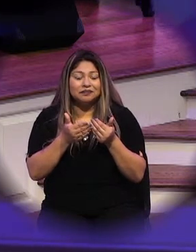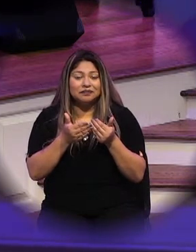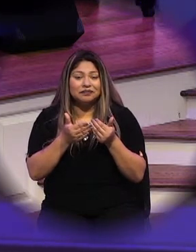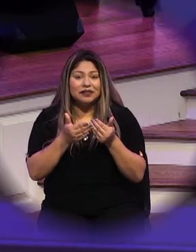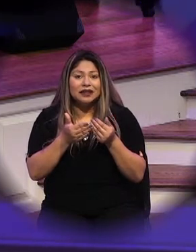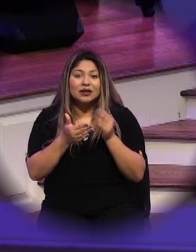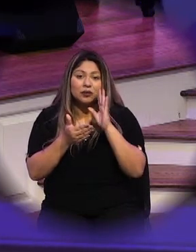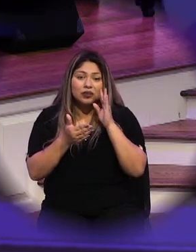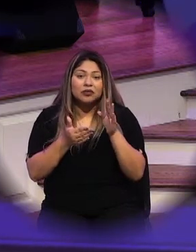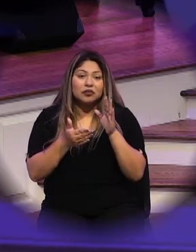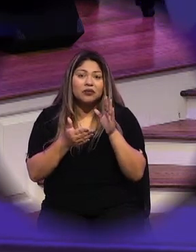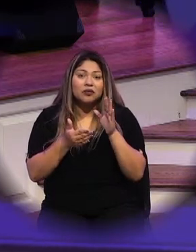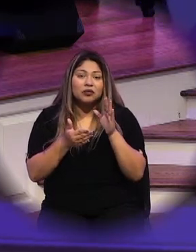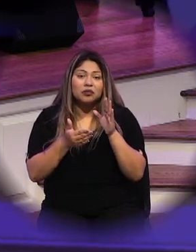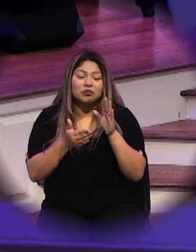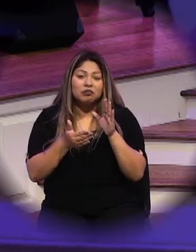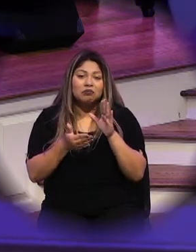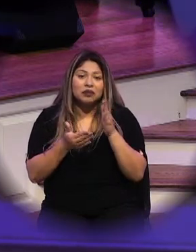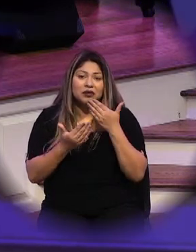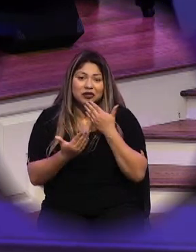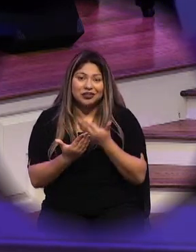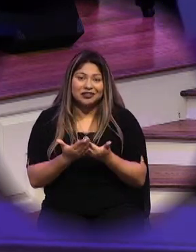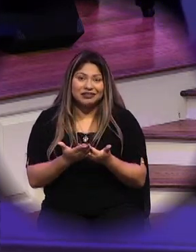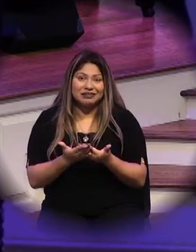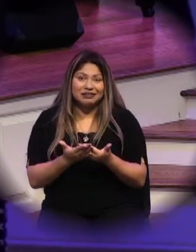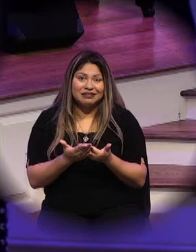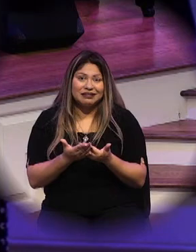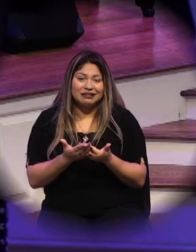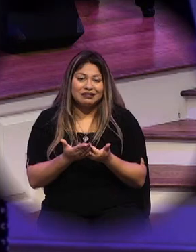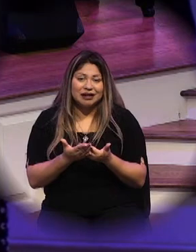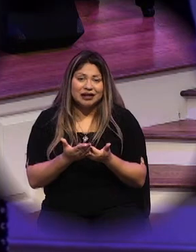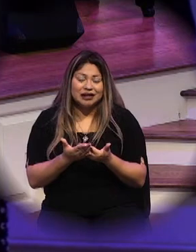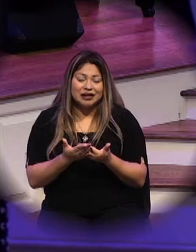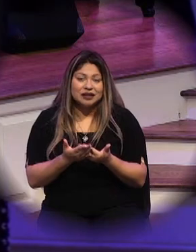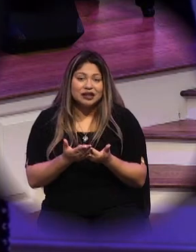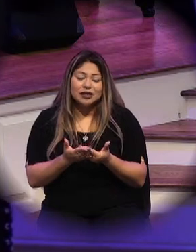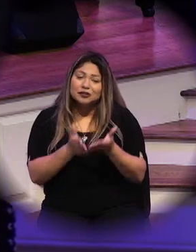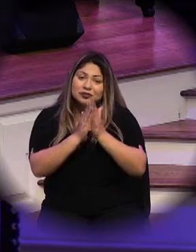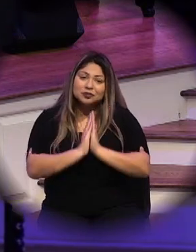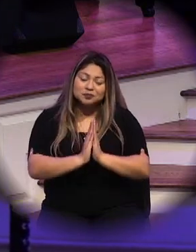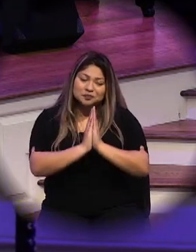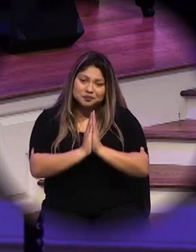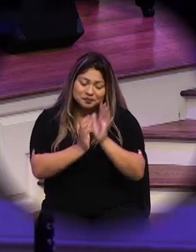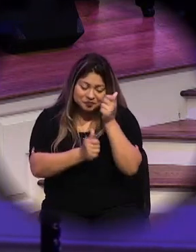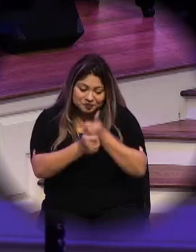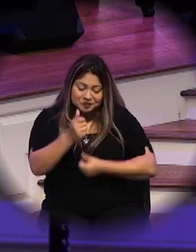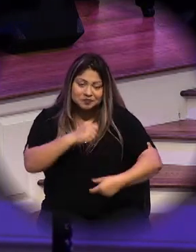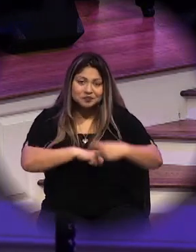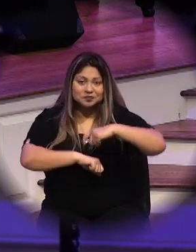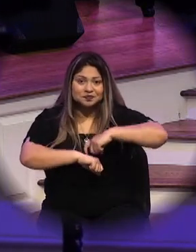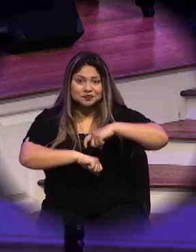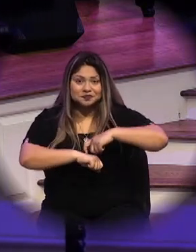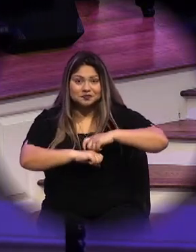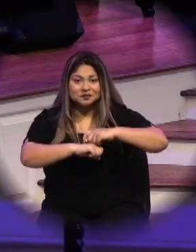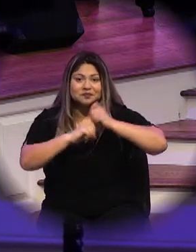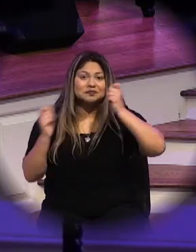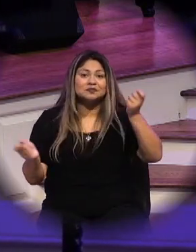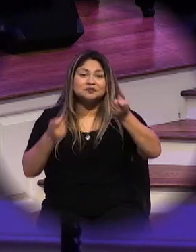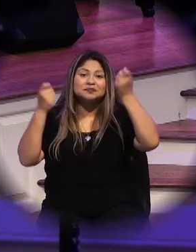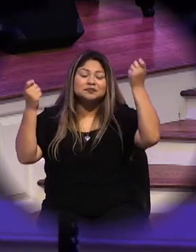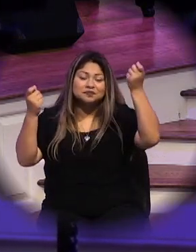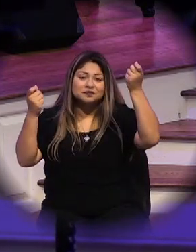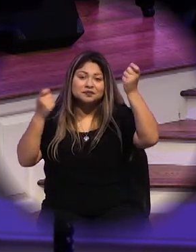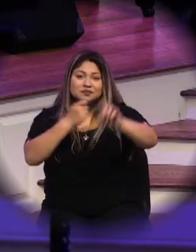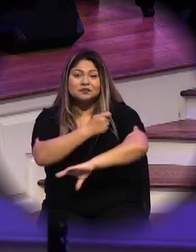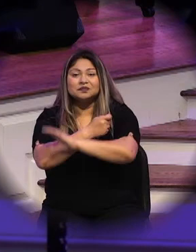their faith in him. I pray that every time we celebrate Christmas, we will remember not just what God